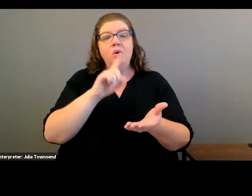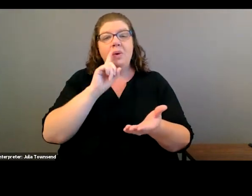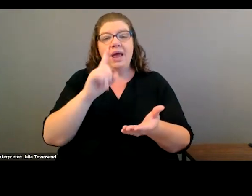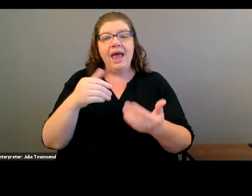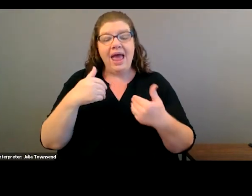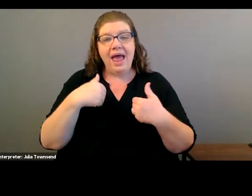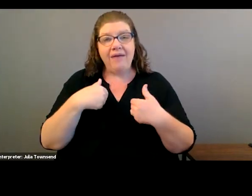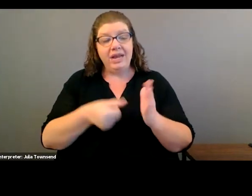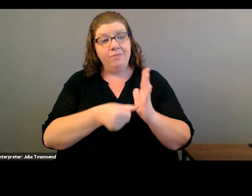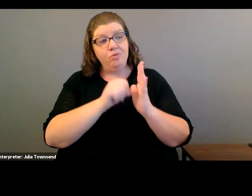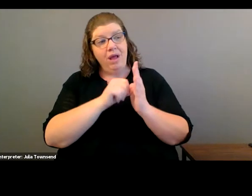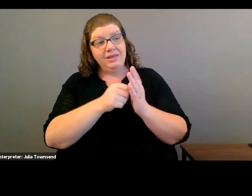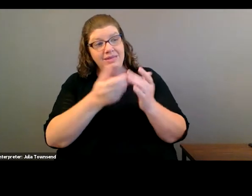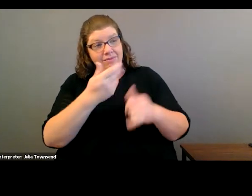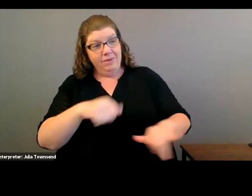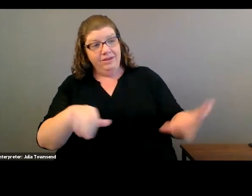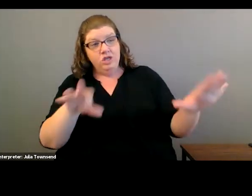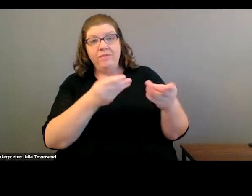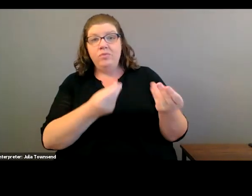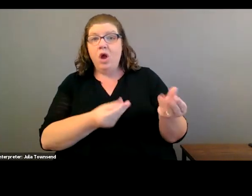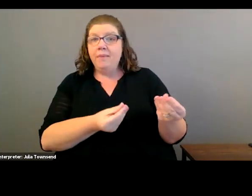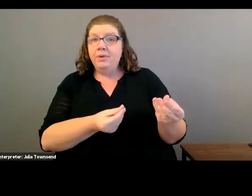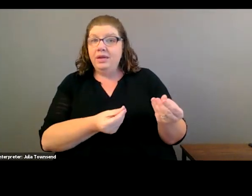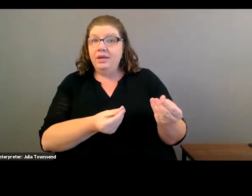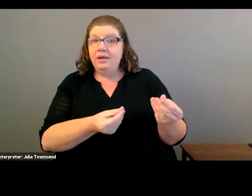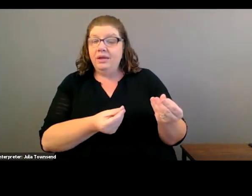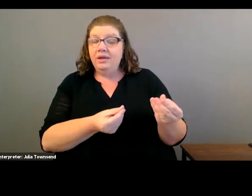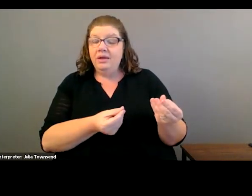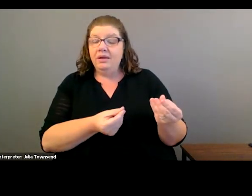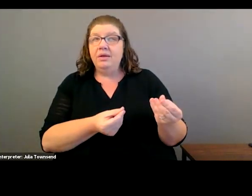property which